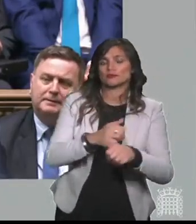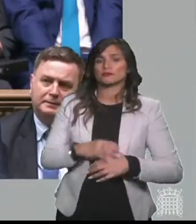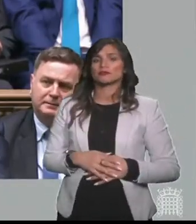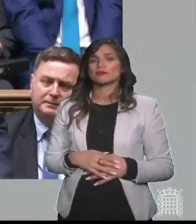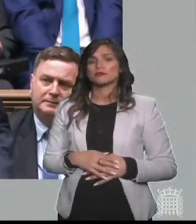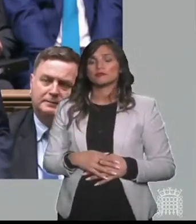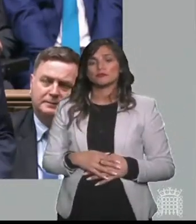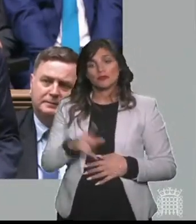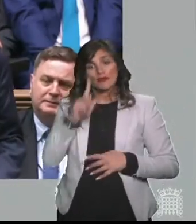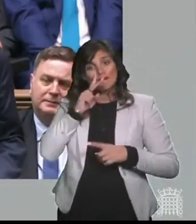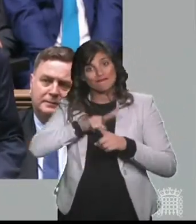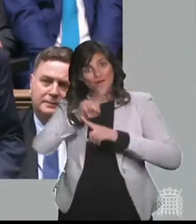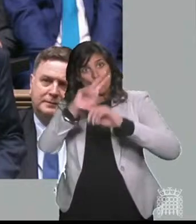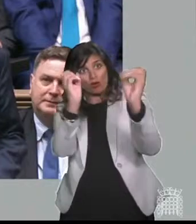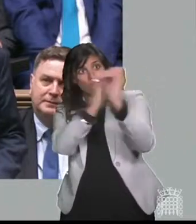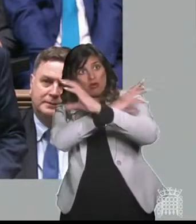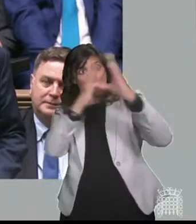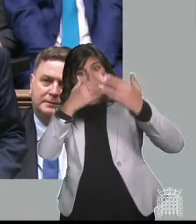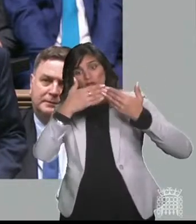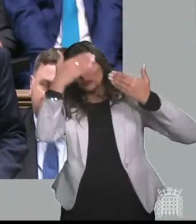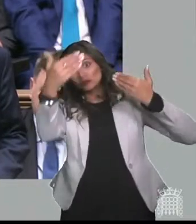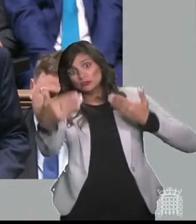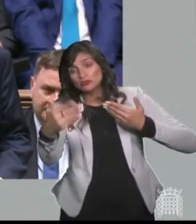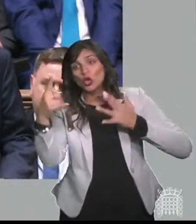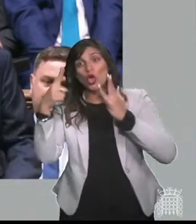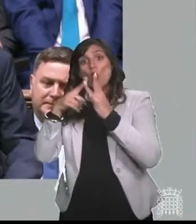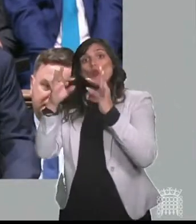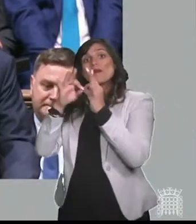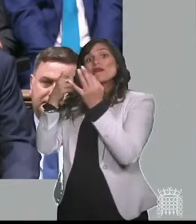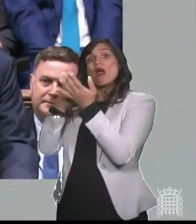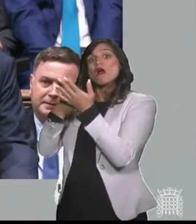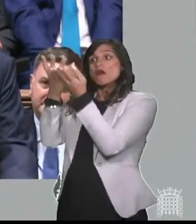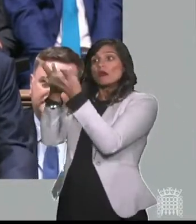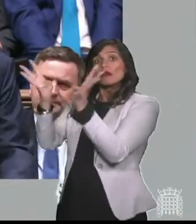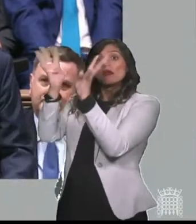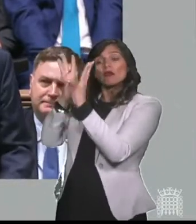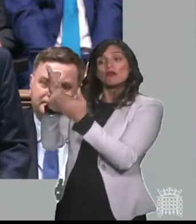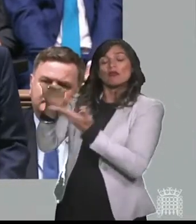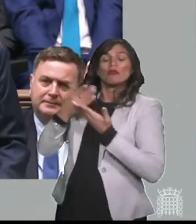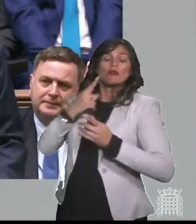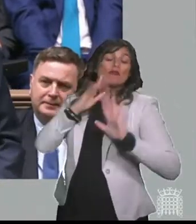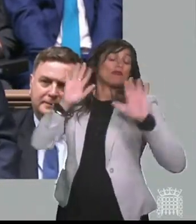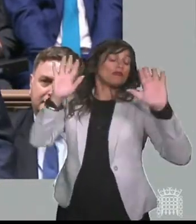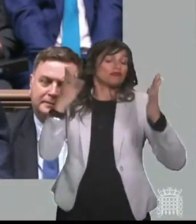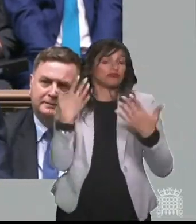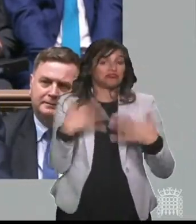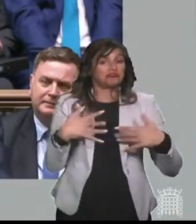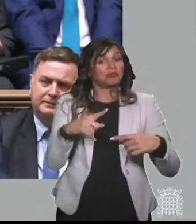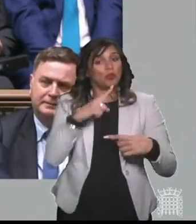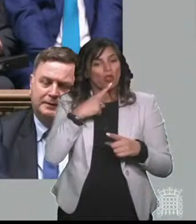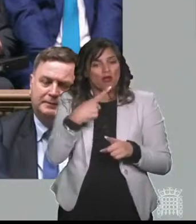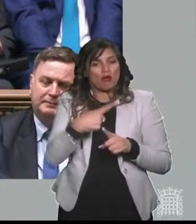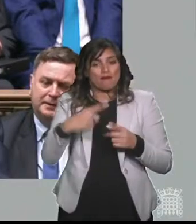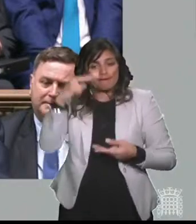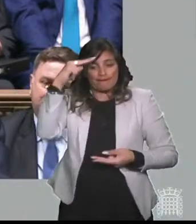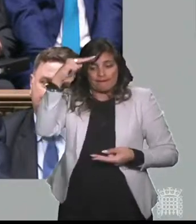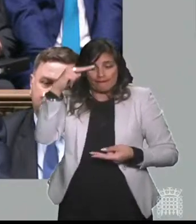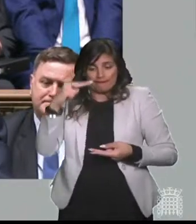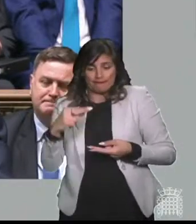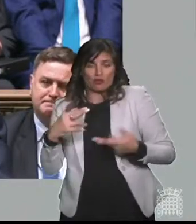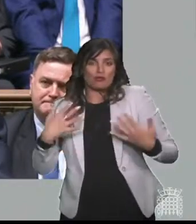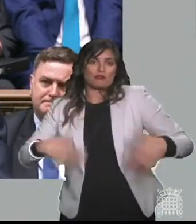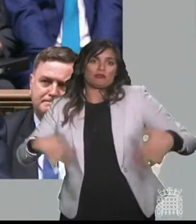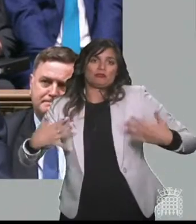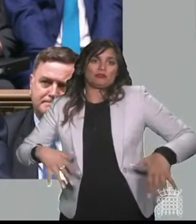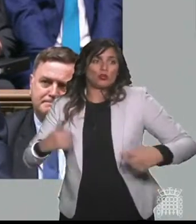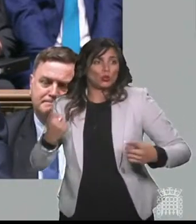OBR judged these measures will more than halve the flow of people who are signed off work with no work search